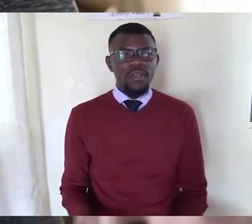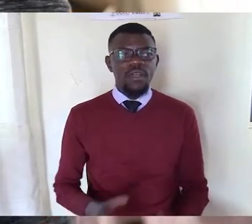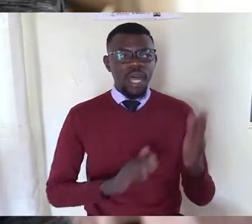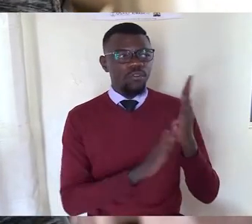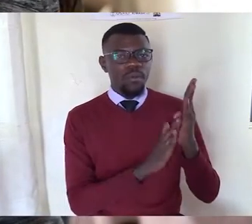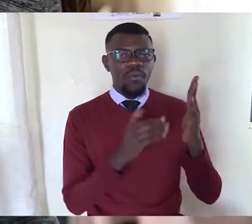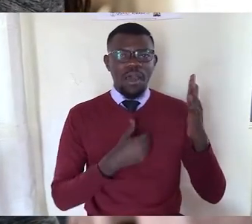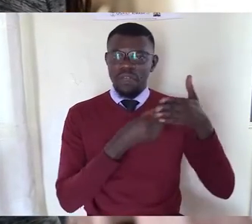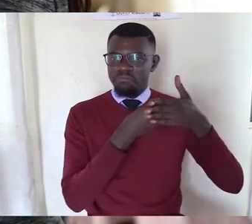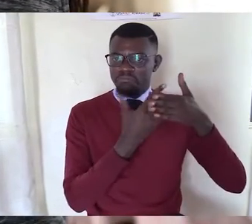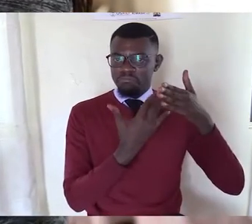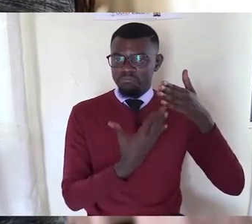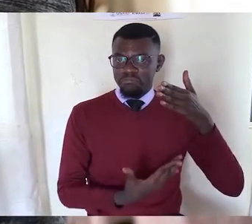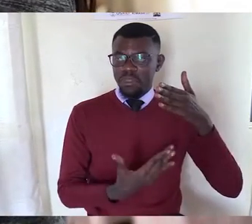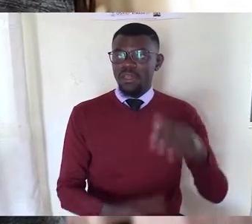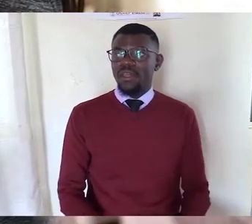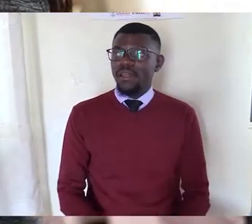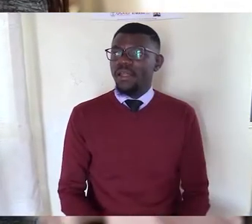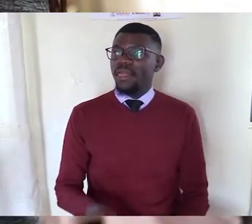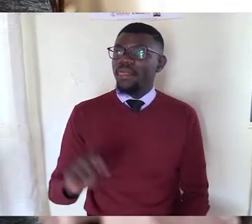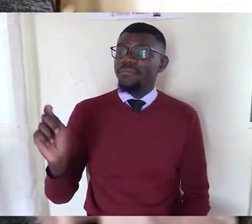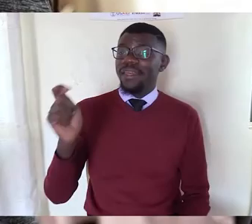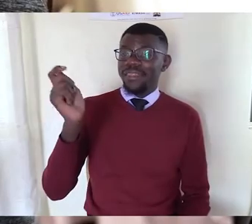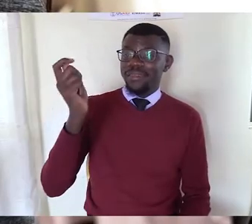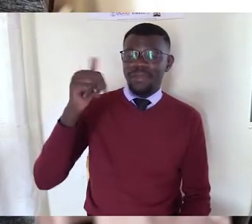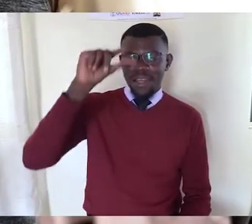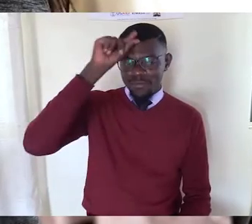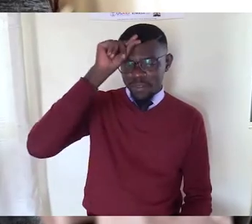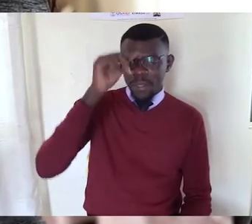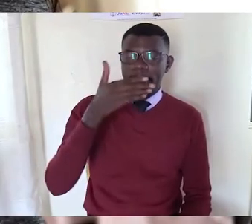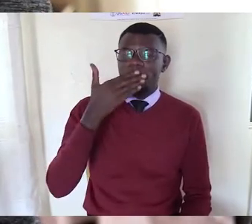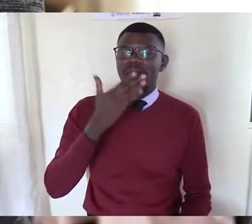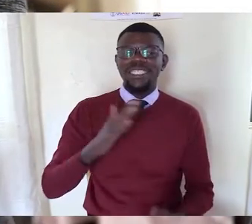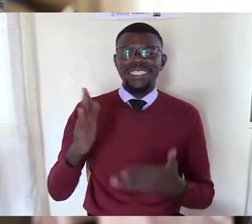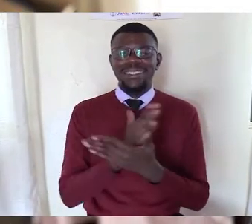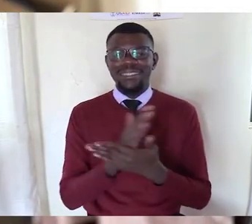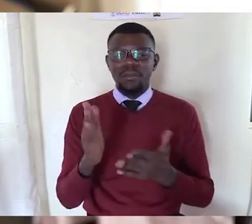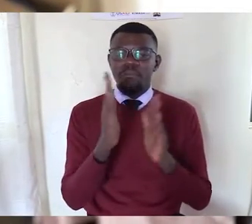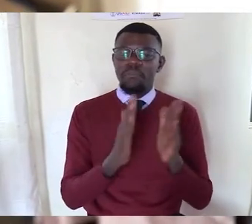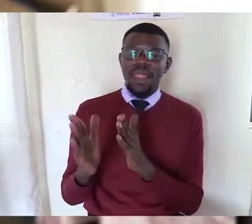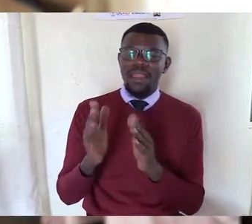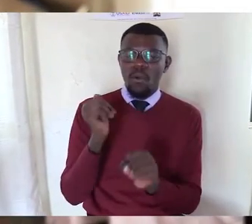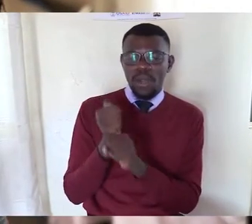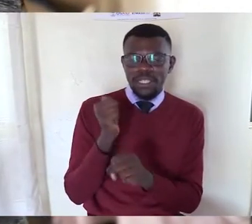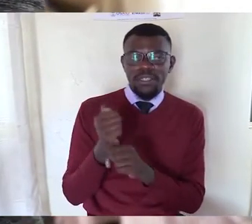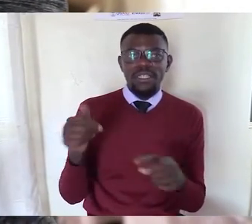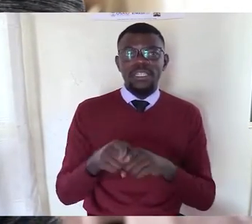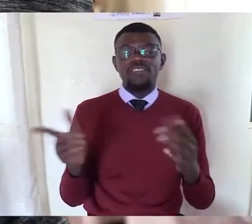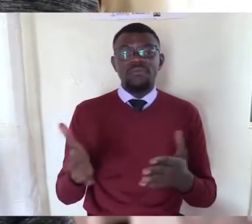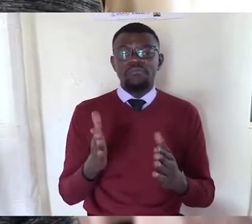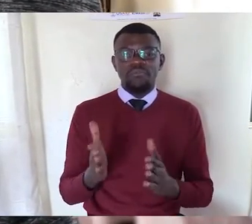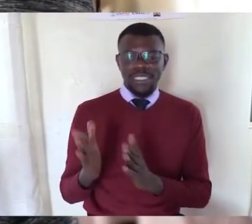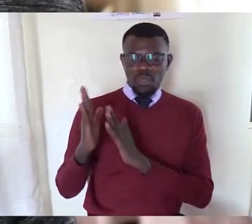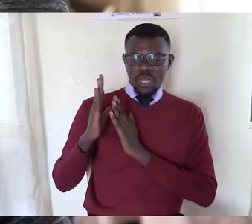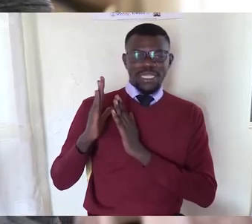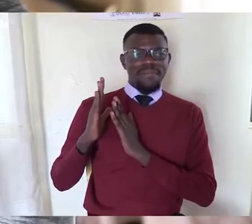recommendations. Please bear with me. The Kenyan government should share the deployment plan, operations, order of security and defense